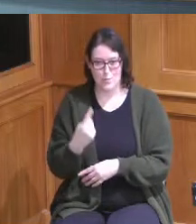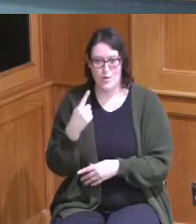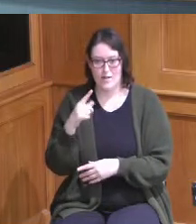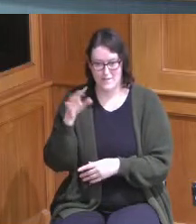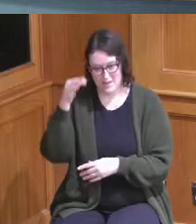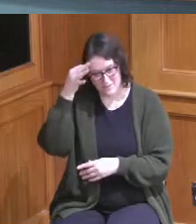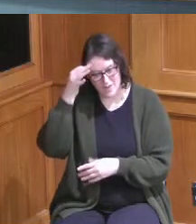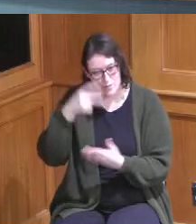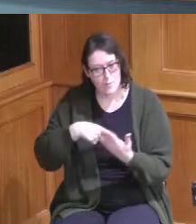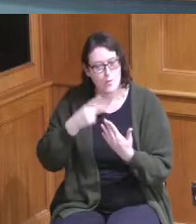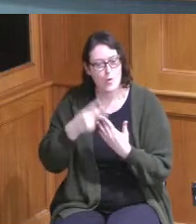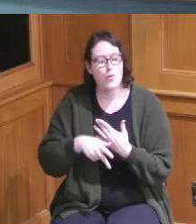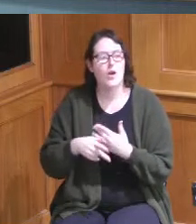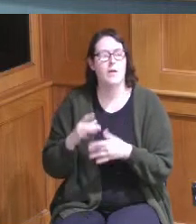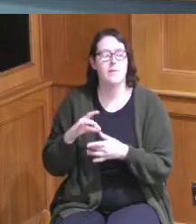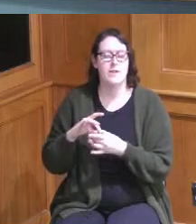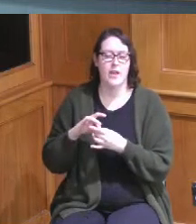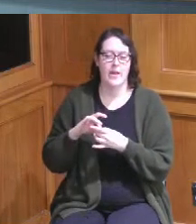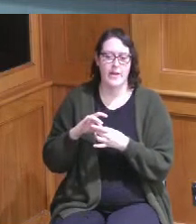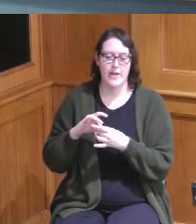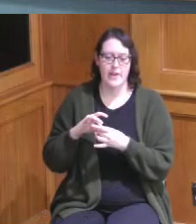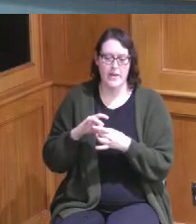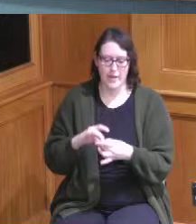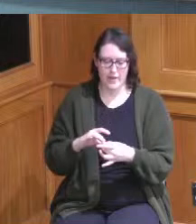programs that is out there that has,